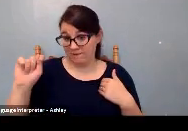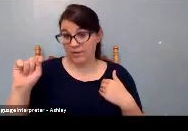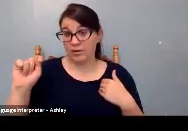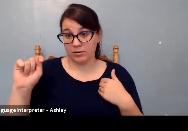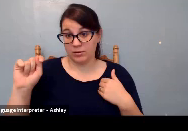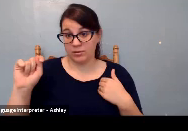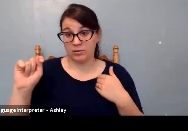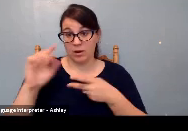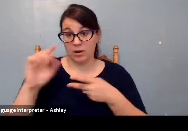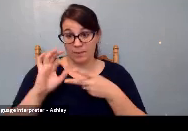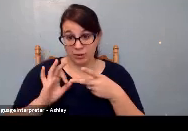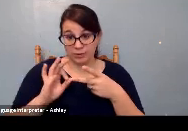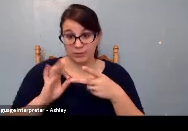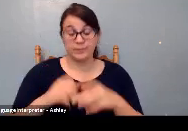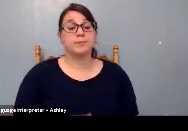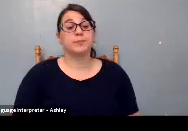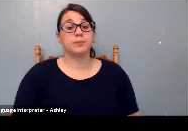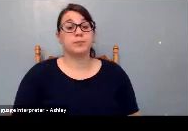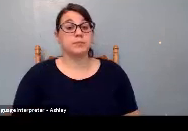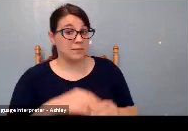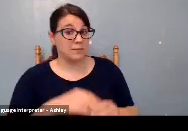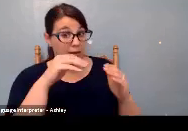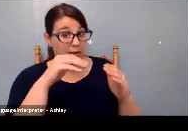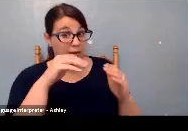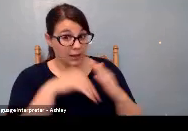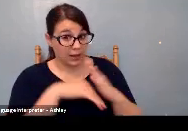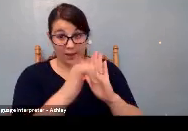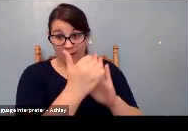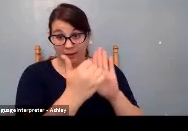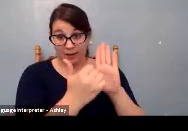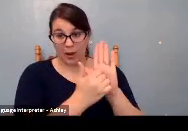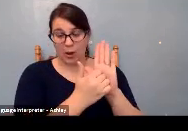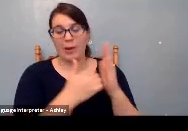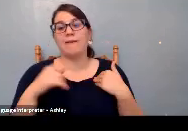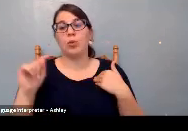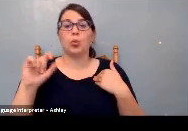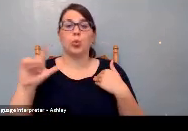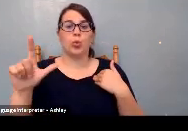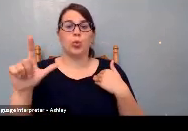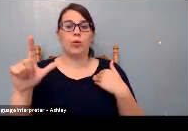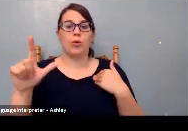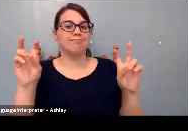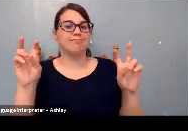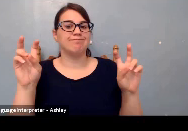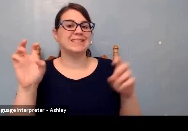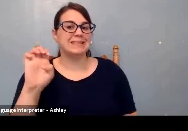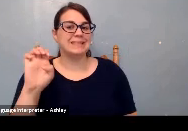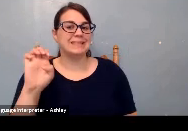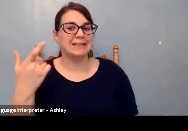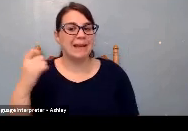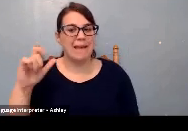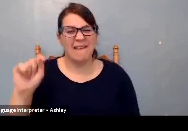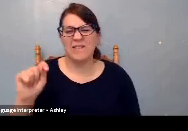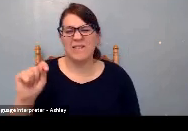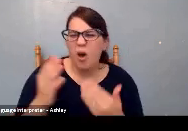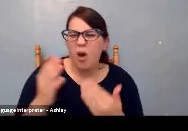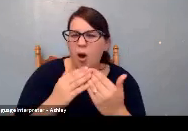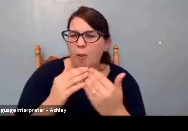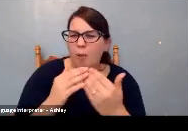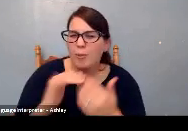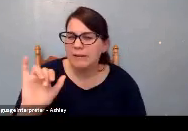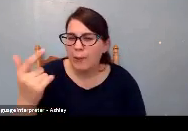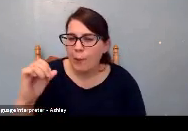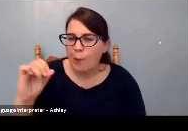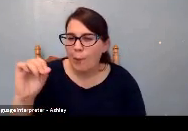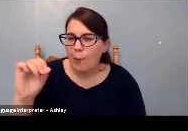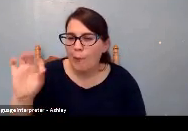Within the Stable account, there is a tool for e-gift, and it compares to a GoFundMe account it creates, and what